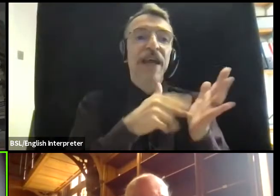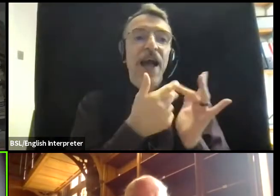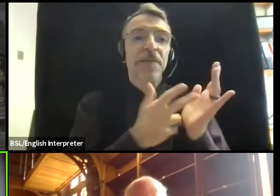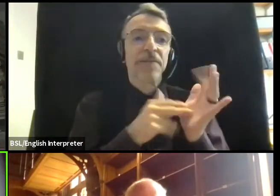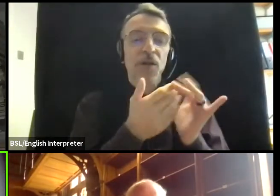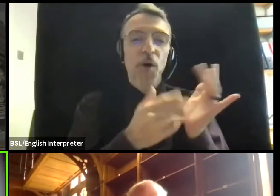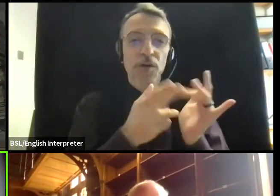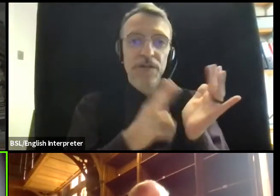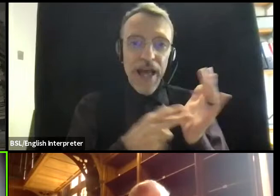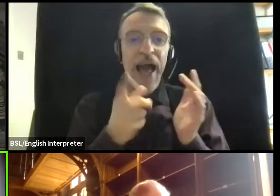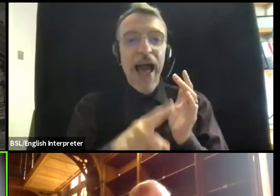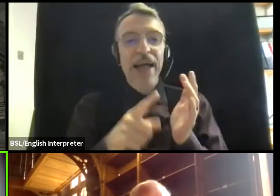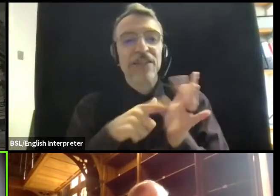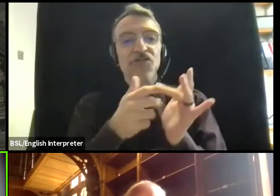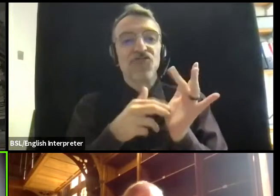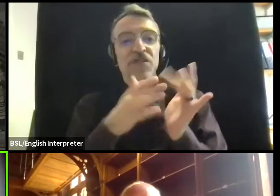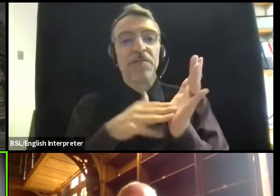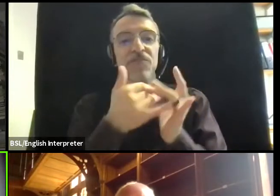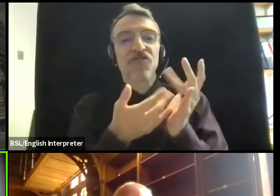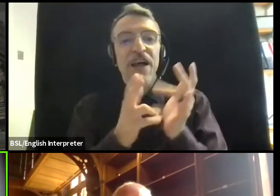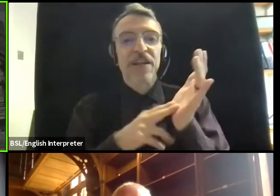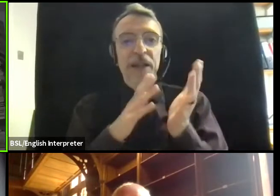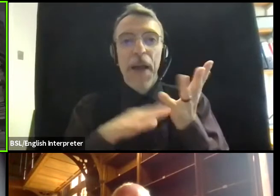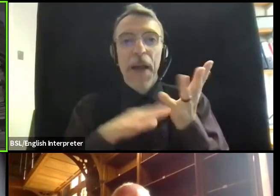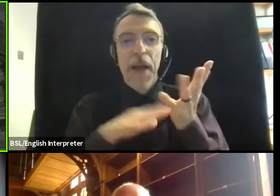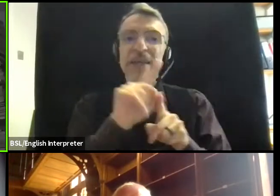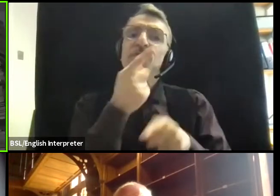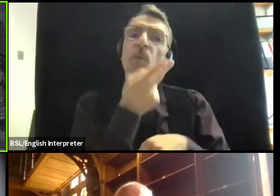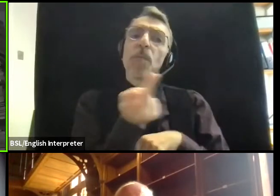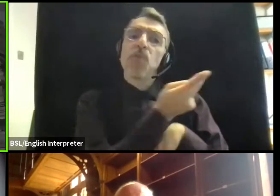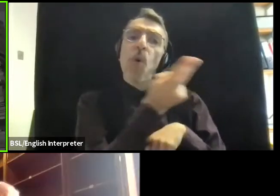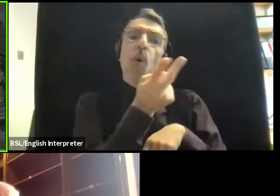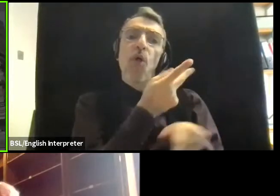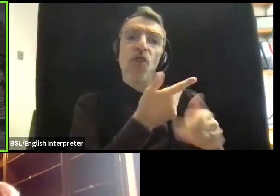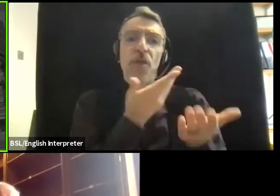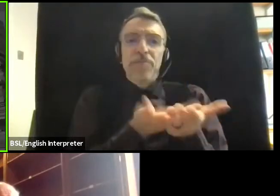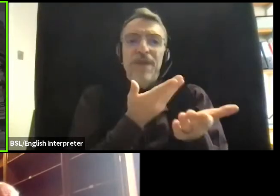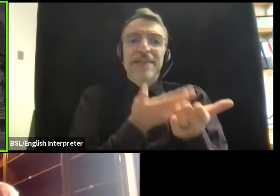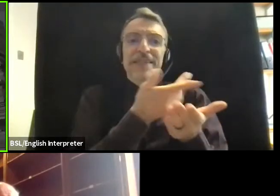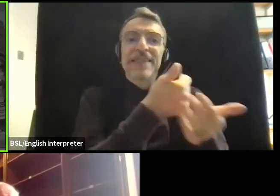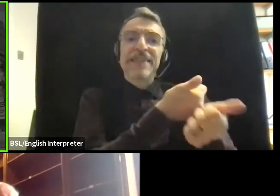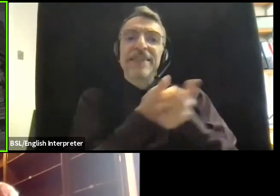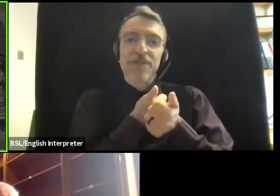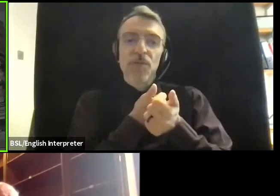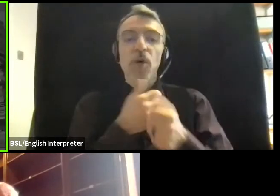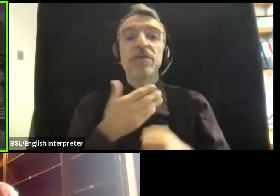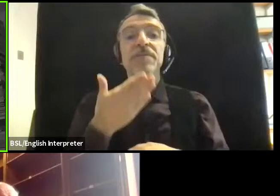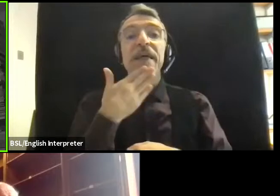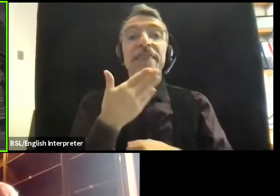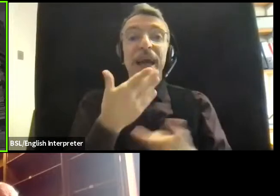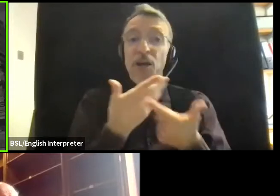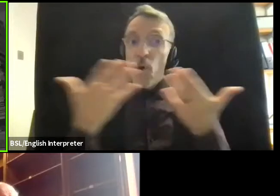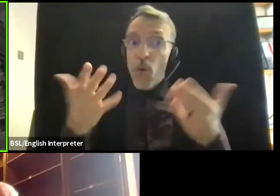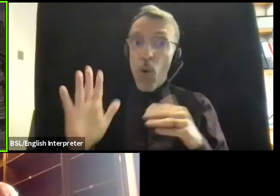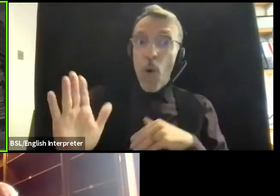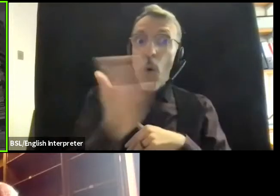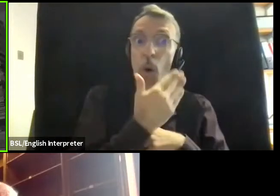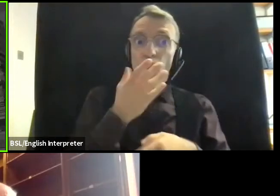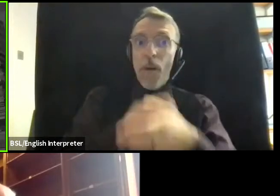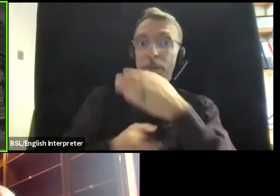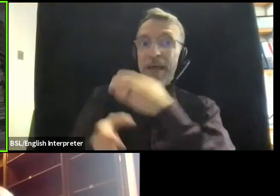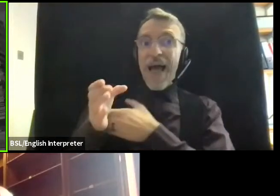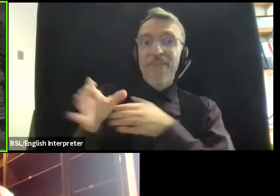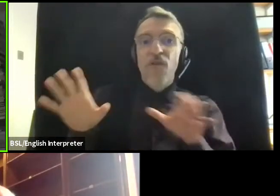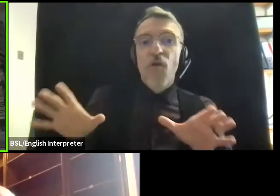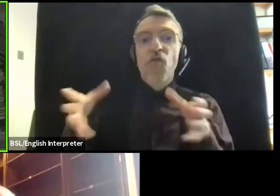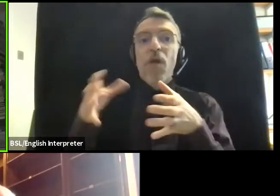event. We are very grateful for your presence with us, and very much like to thank you all on behalf of the